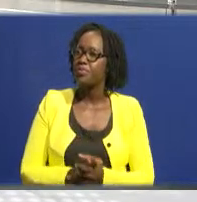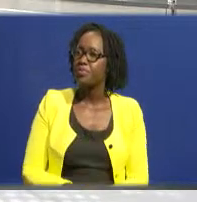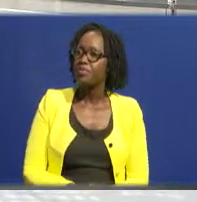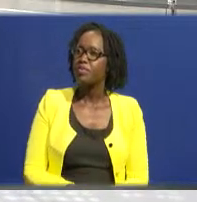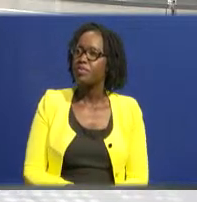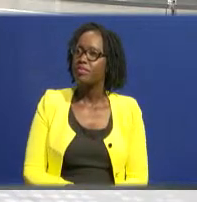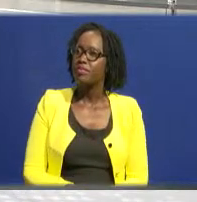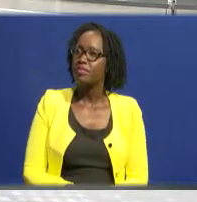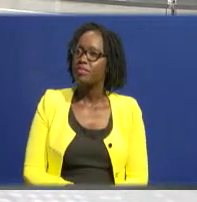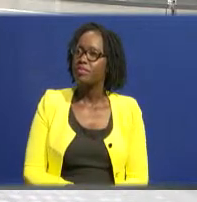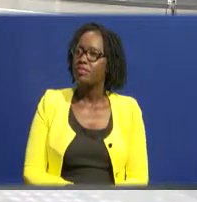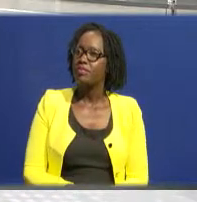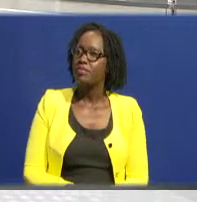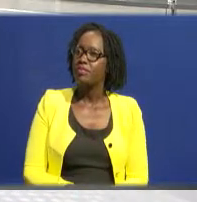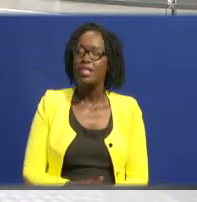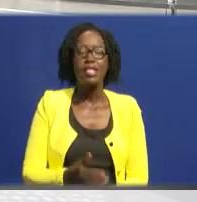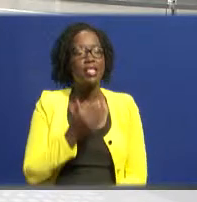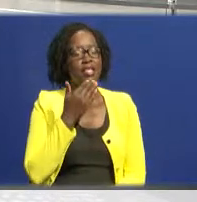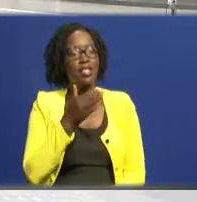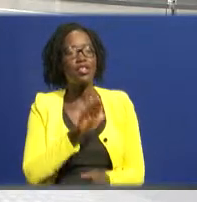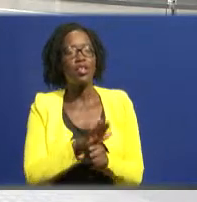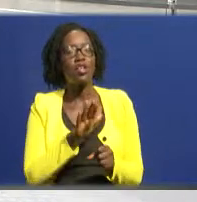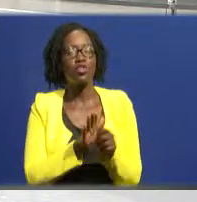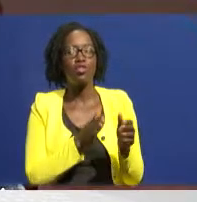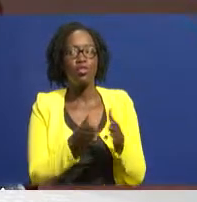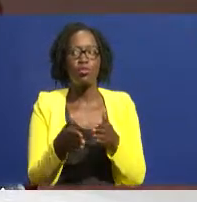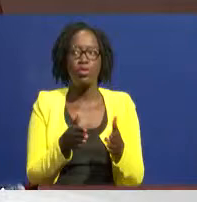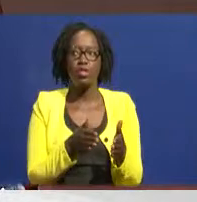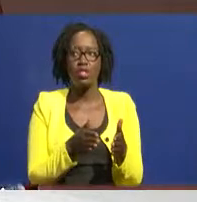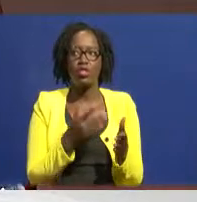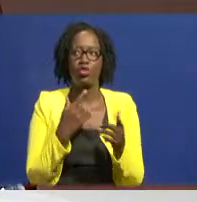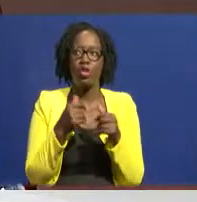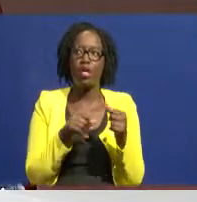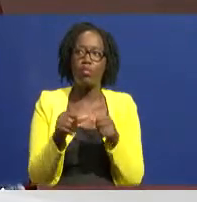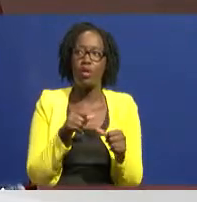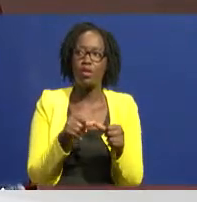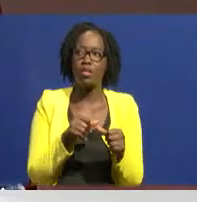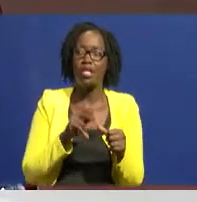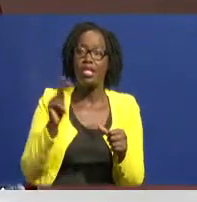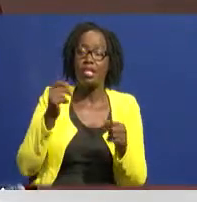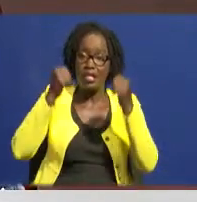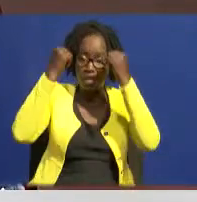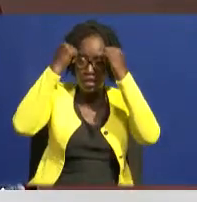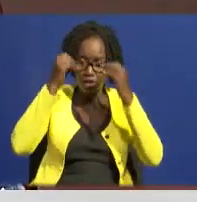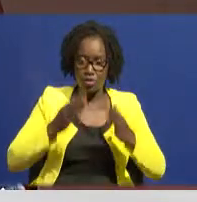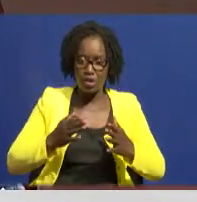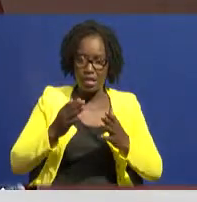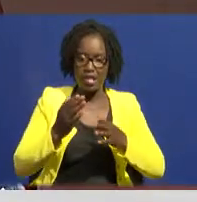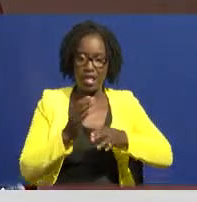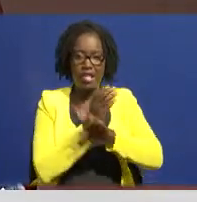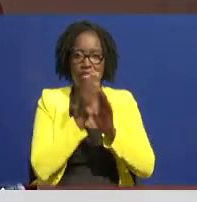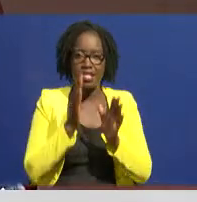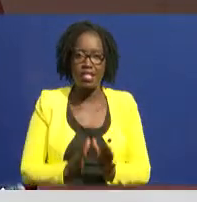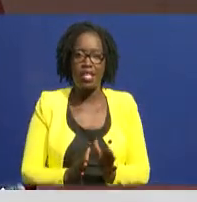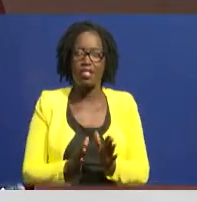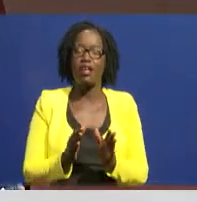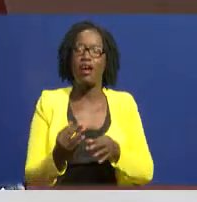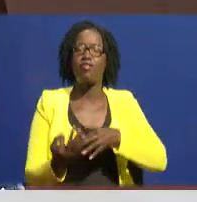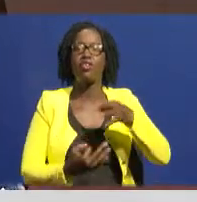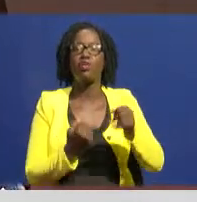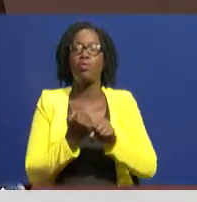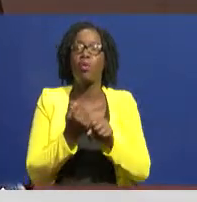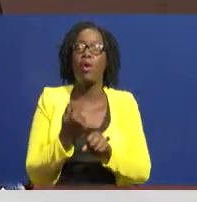Gladys. Yes. So thank you very much for this opportunity to talk about Kenya Student Christian Fellowship and the work that we are